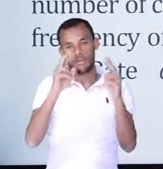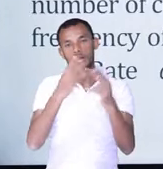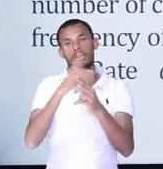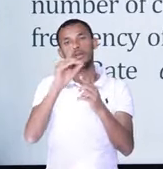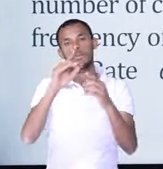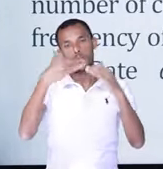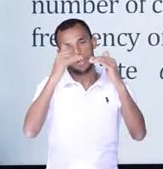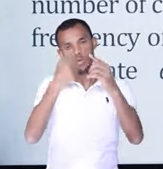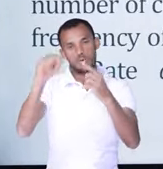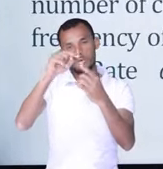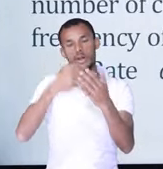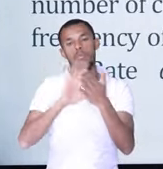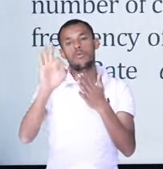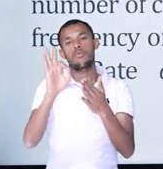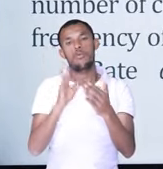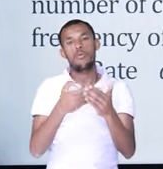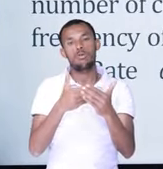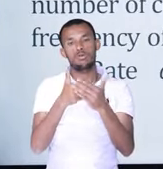collision.